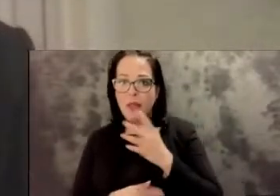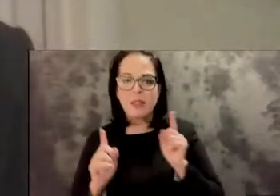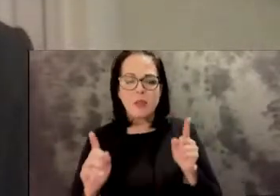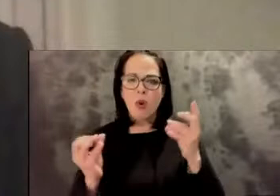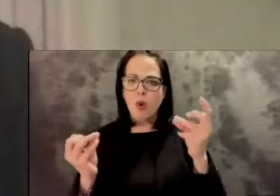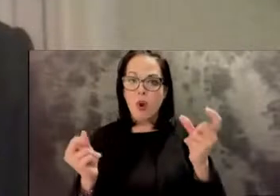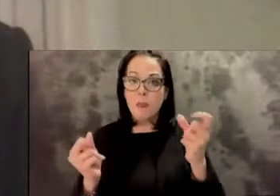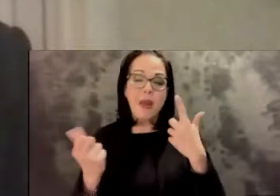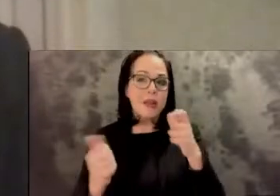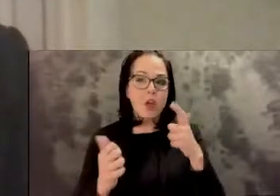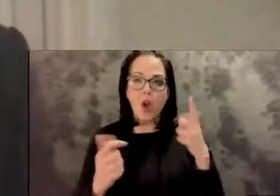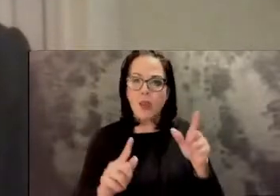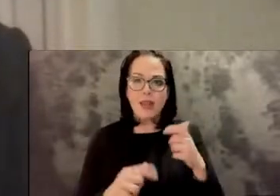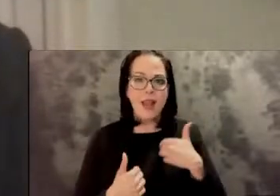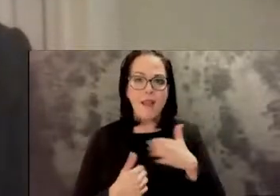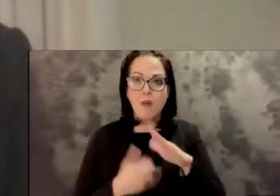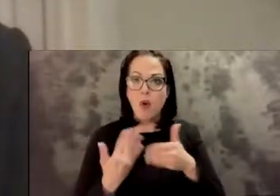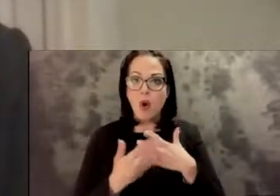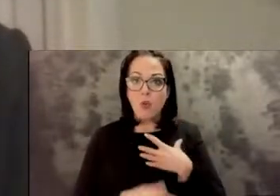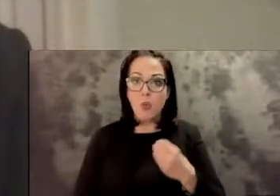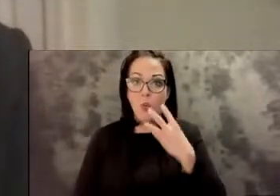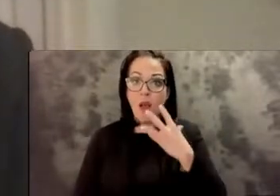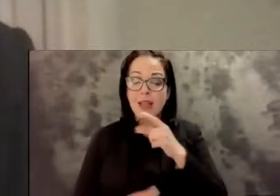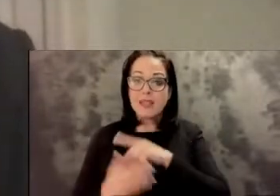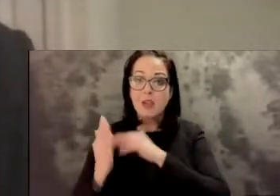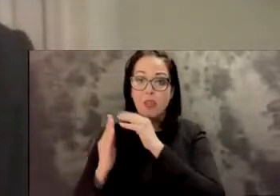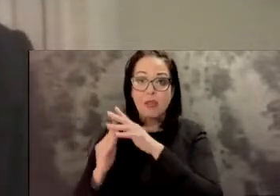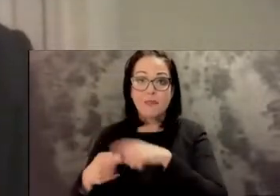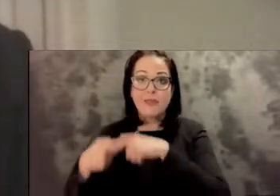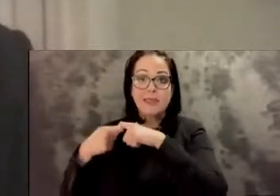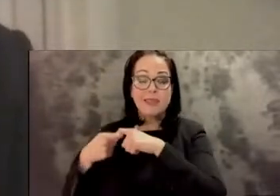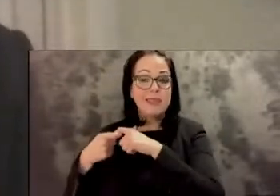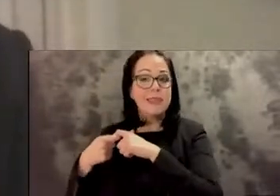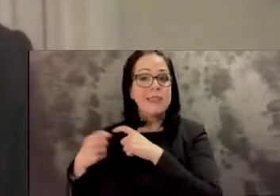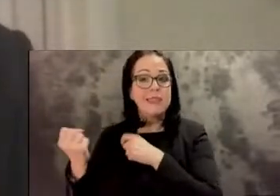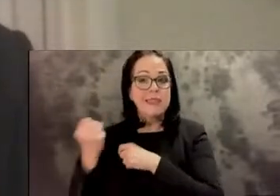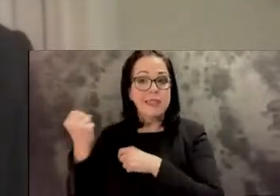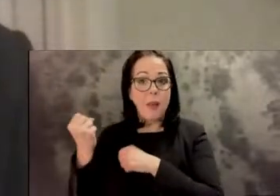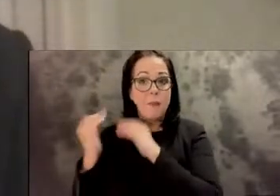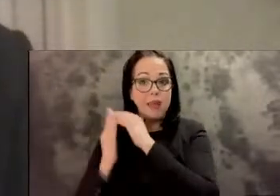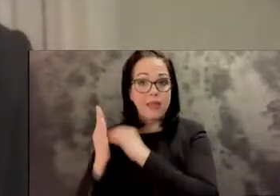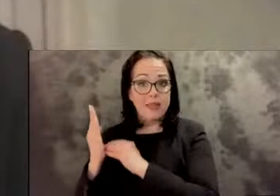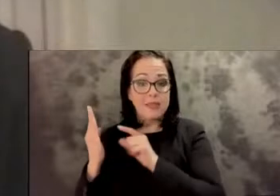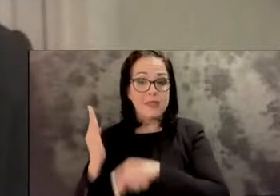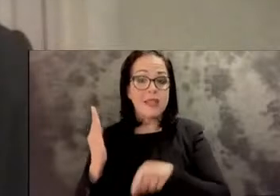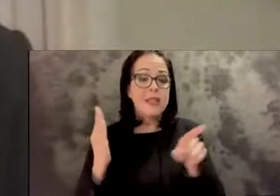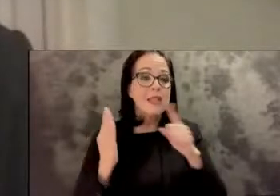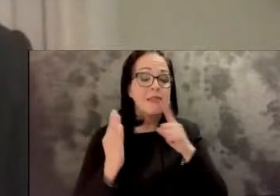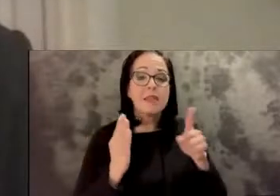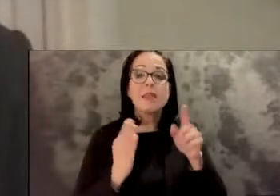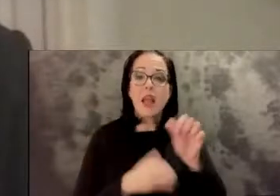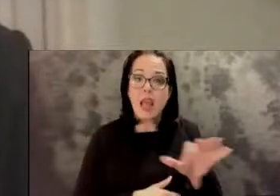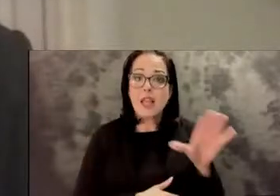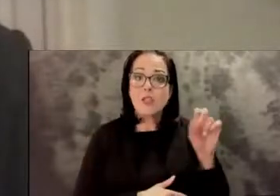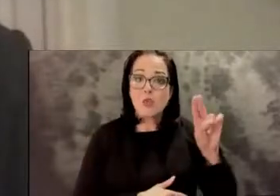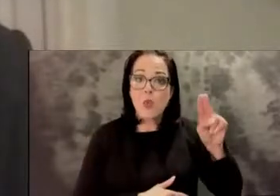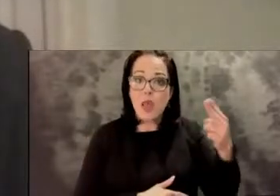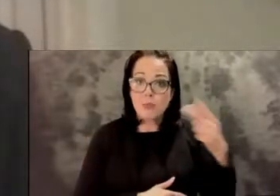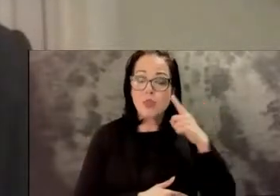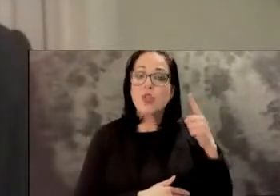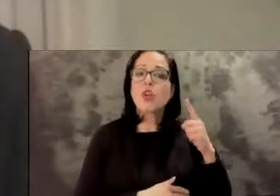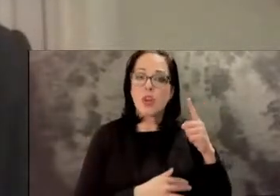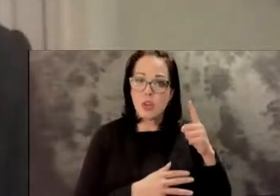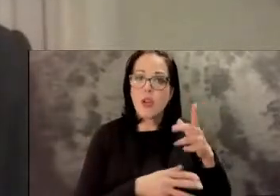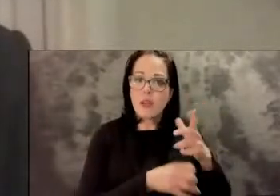automatically placing all white applicants on the standby list. New Hampshire allowed Asian college students to receive the vaccine, while at the same